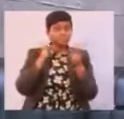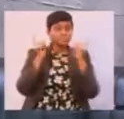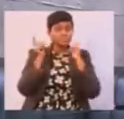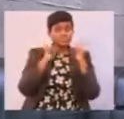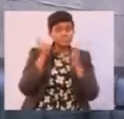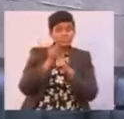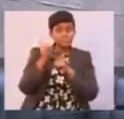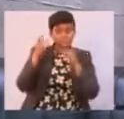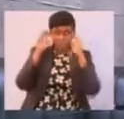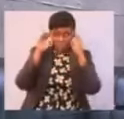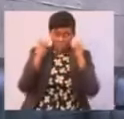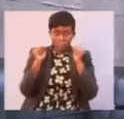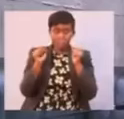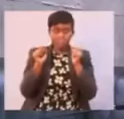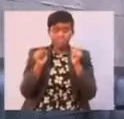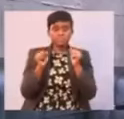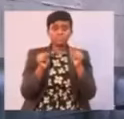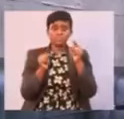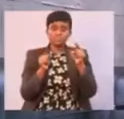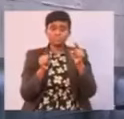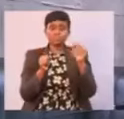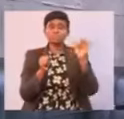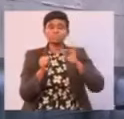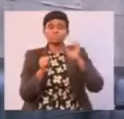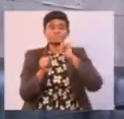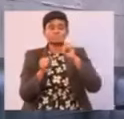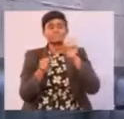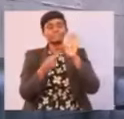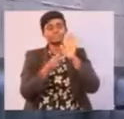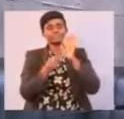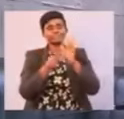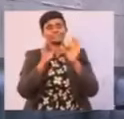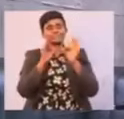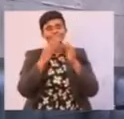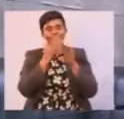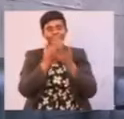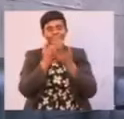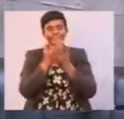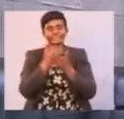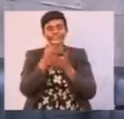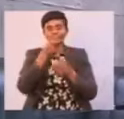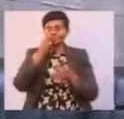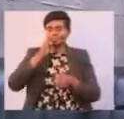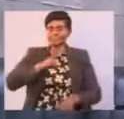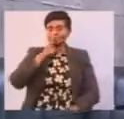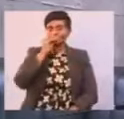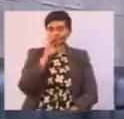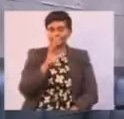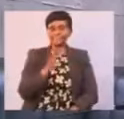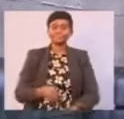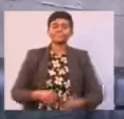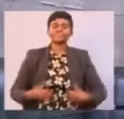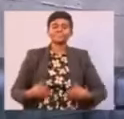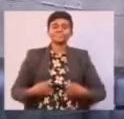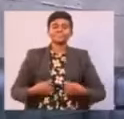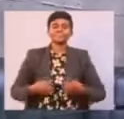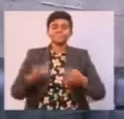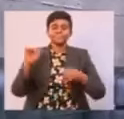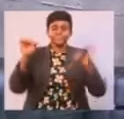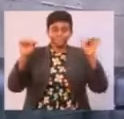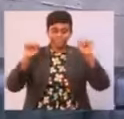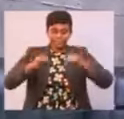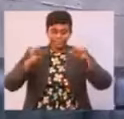President was indeed refreshing. Madam Speaker, yes,